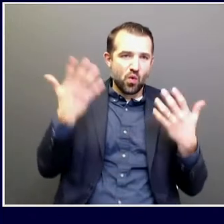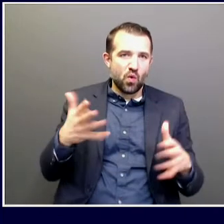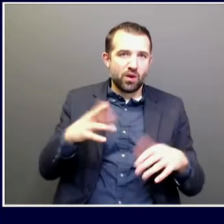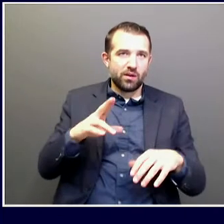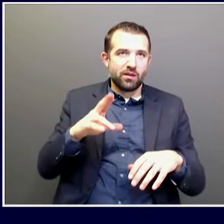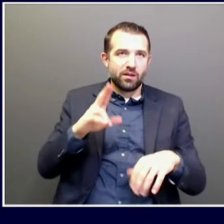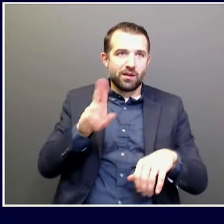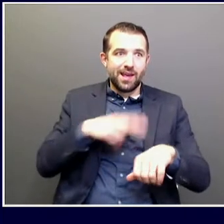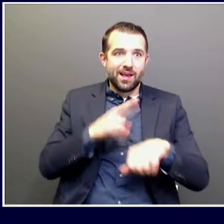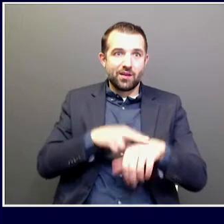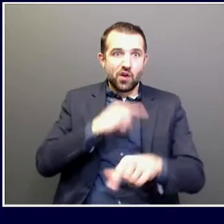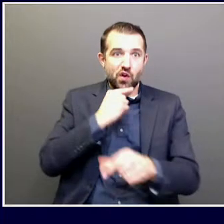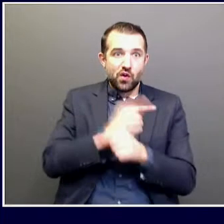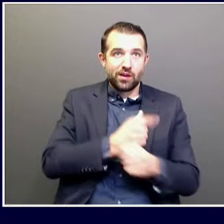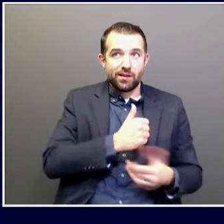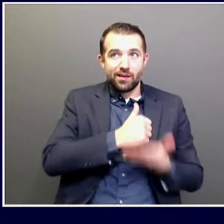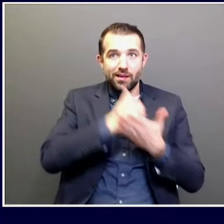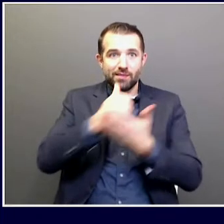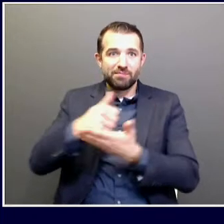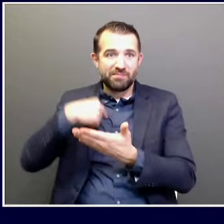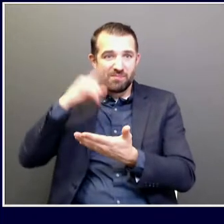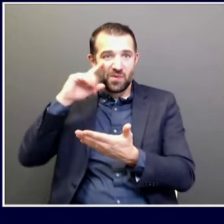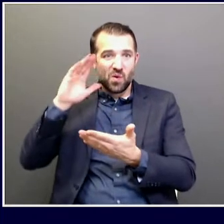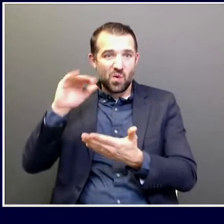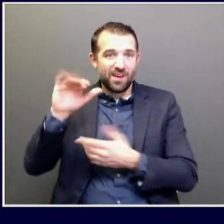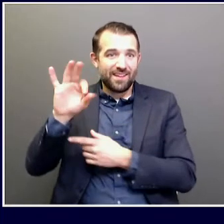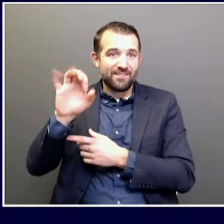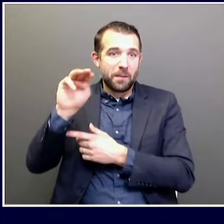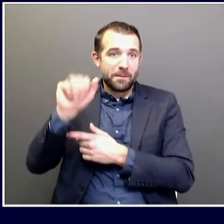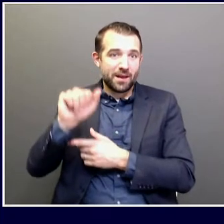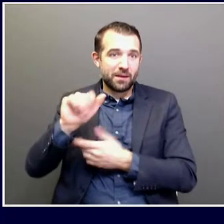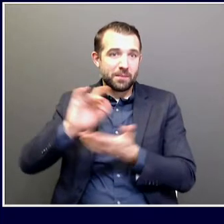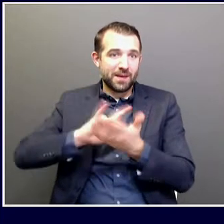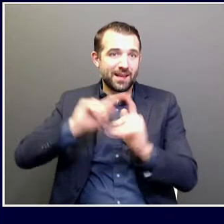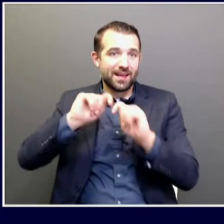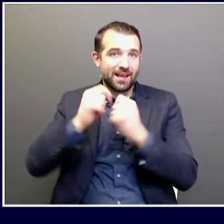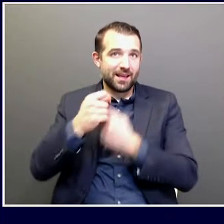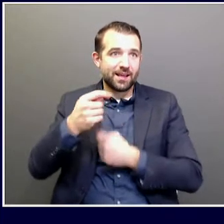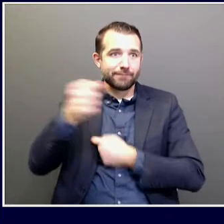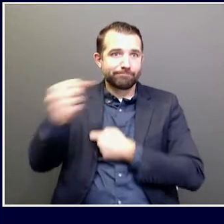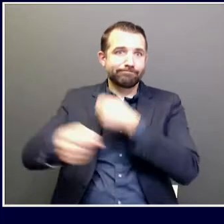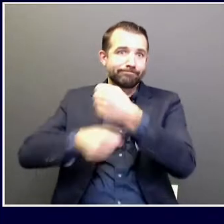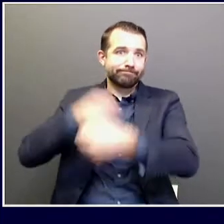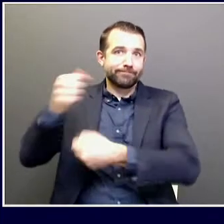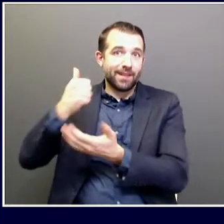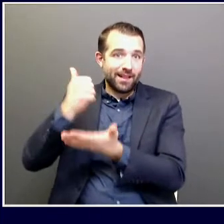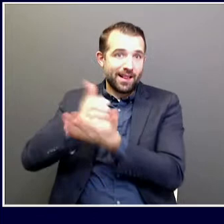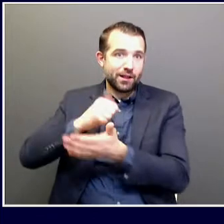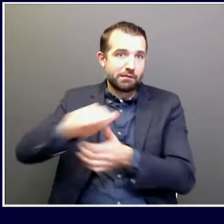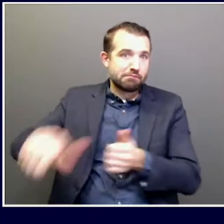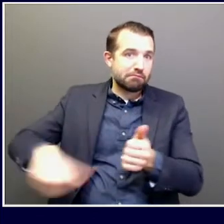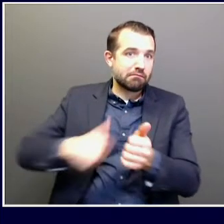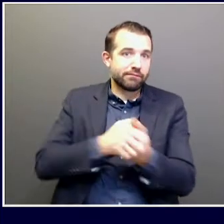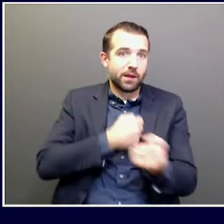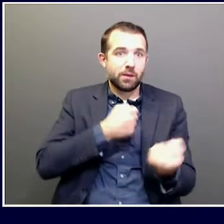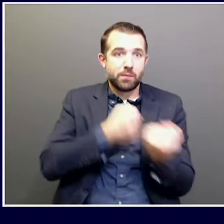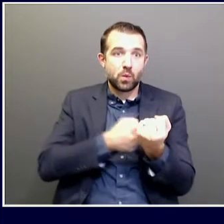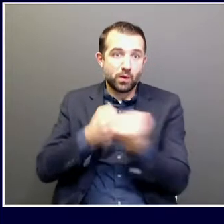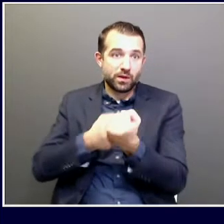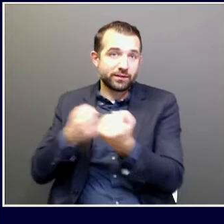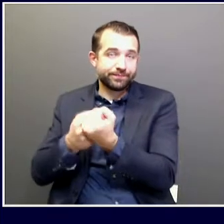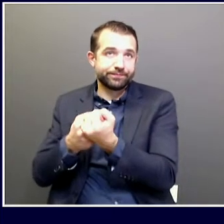medical teams, we'll be able to backfill the needs of the hospitals and not rely on, some